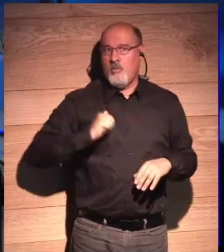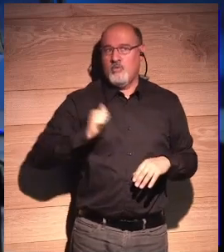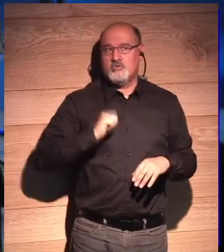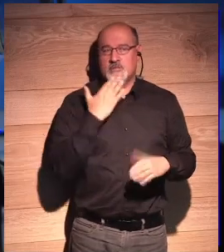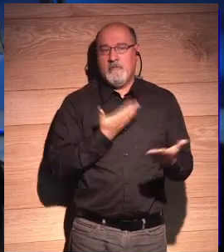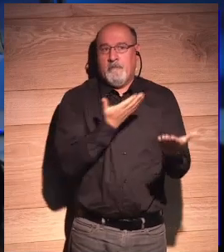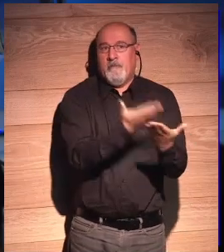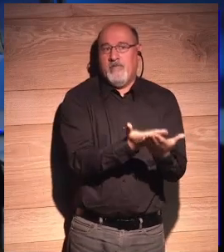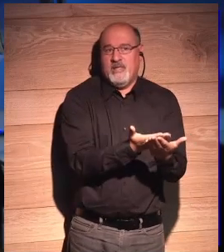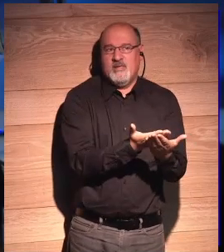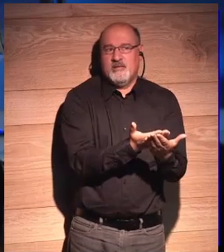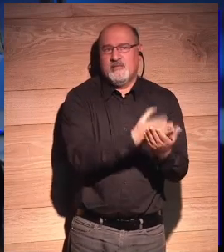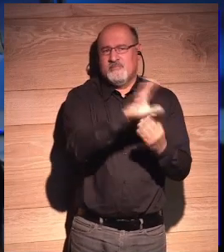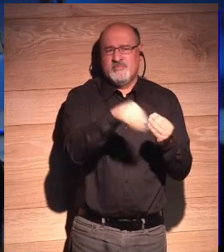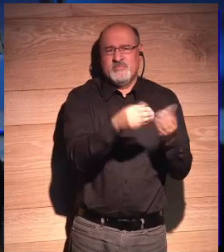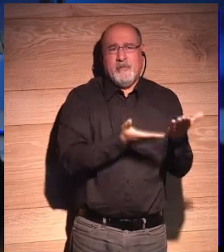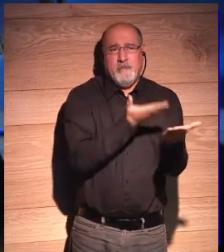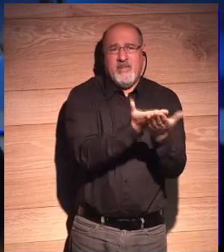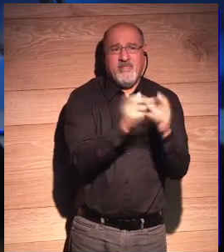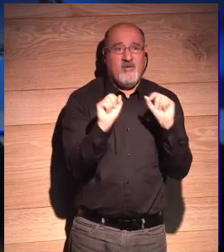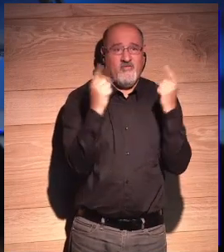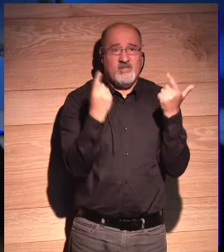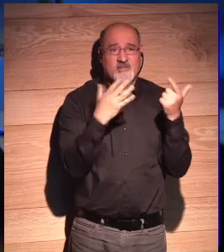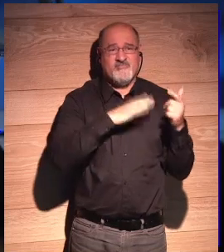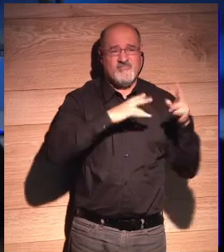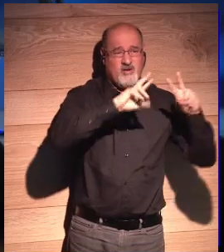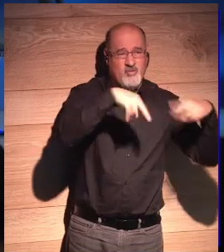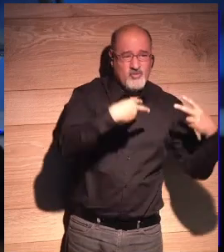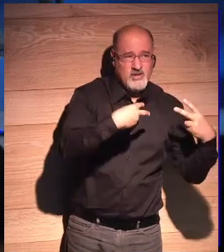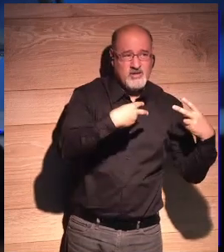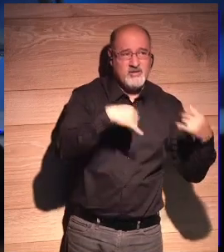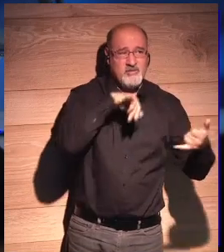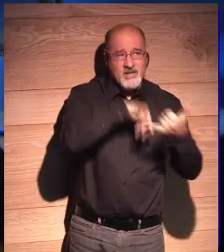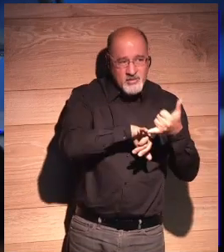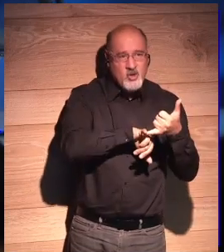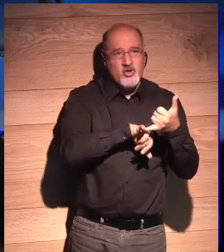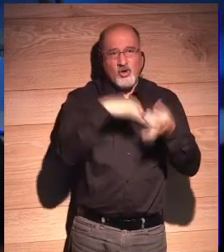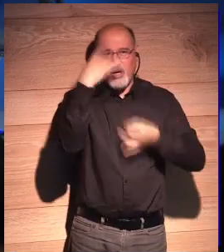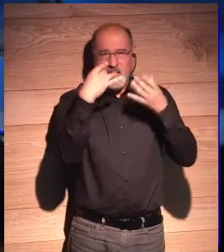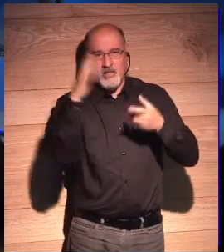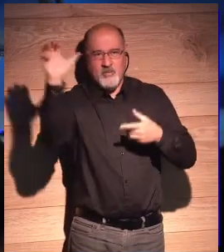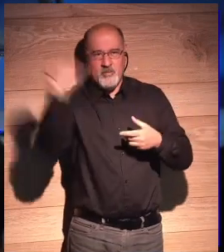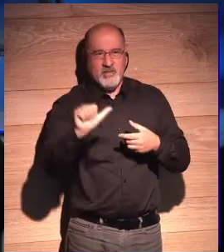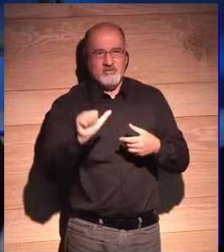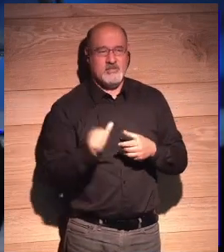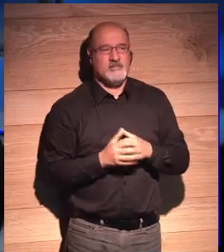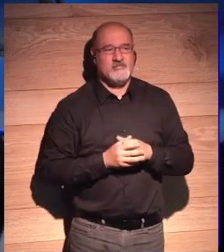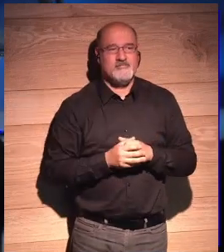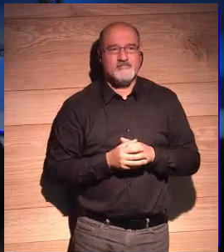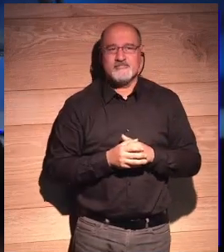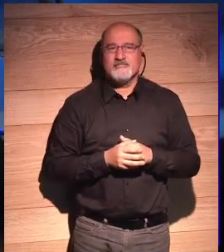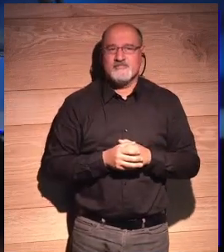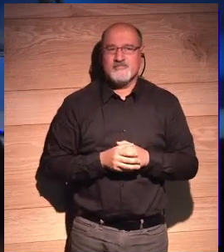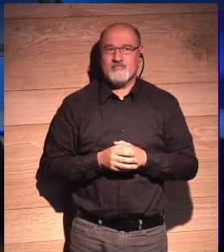here on, it would be an abuse to ask officially for a creative marriage.